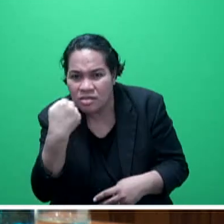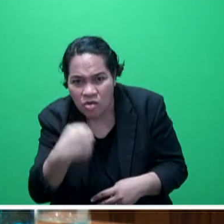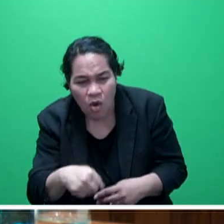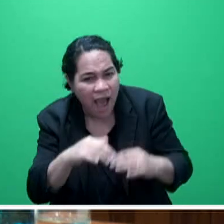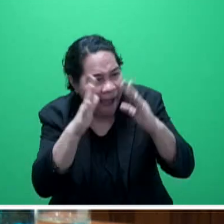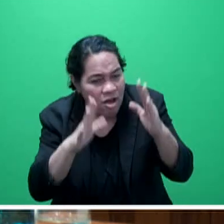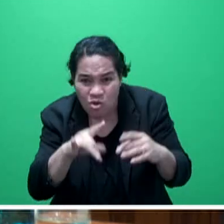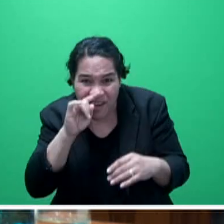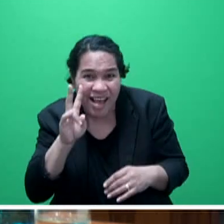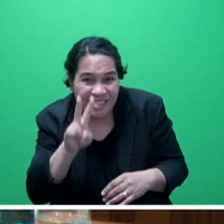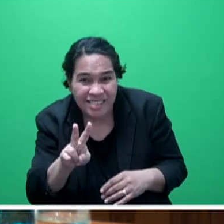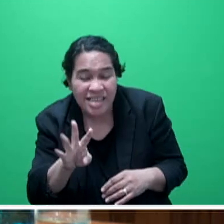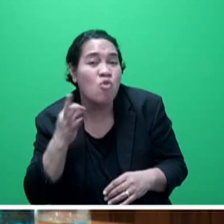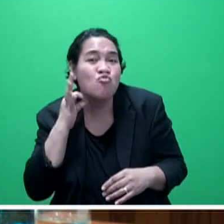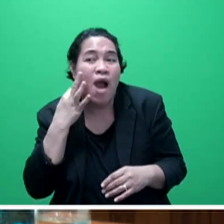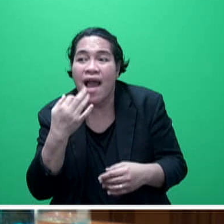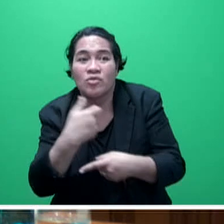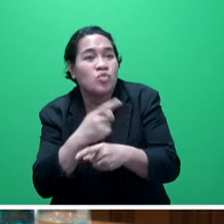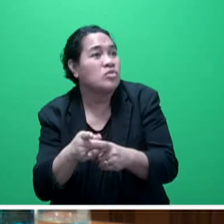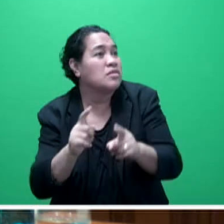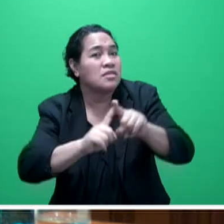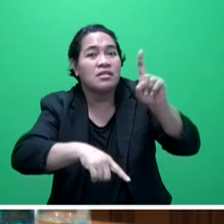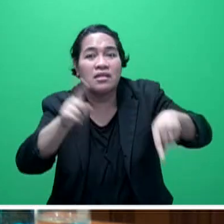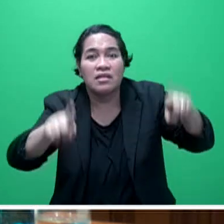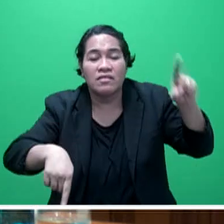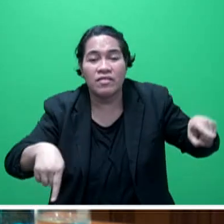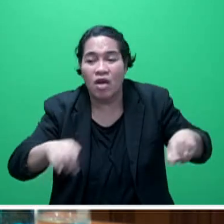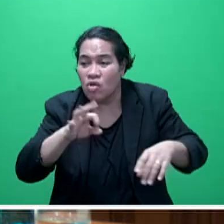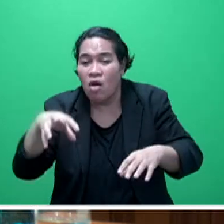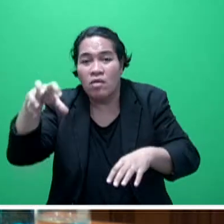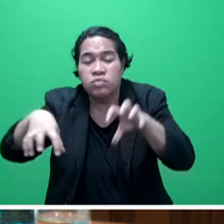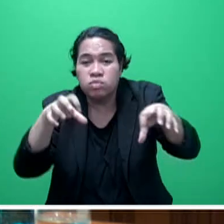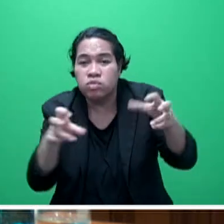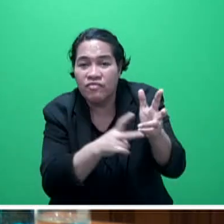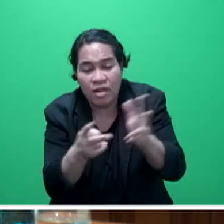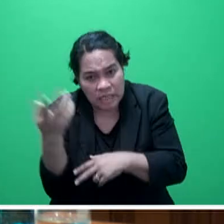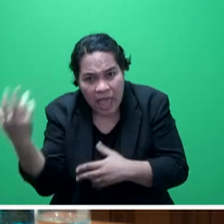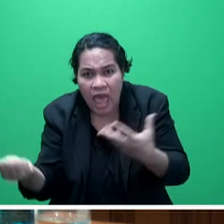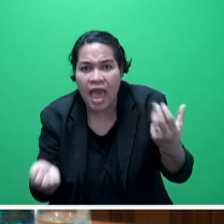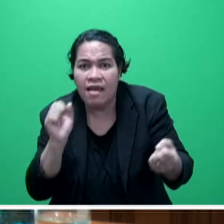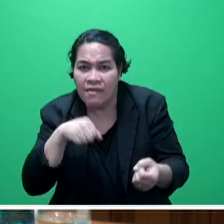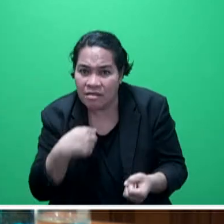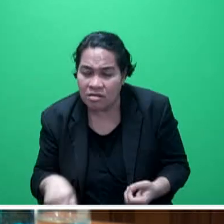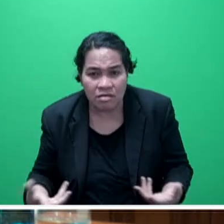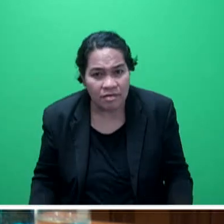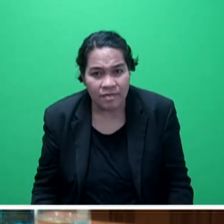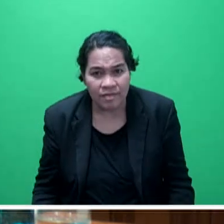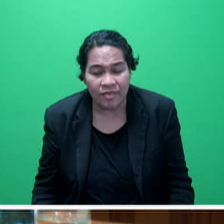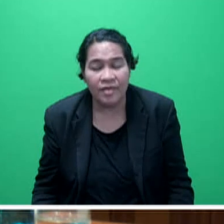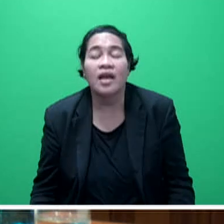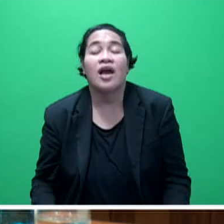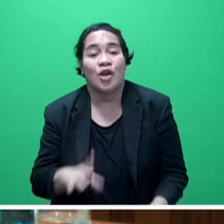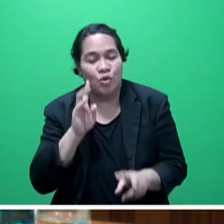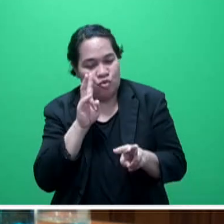not able to see the white goods in some of these informal settlements and corros. One has to pick up the 2011